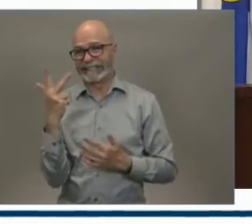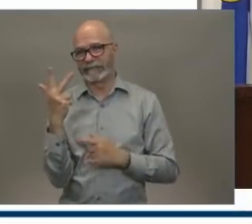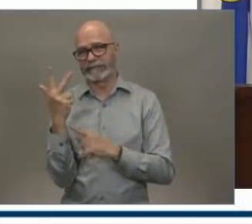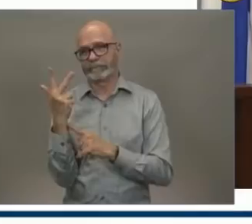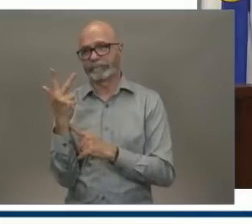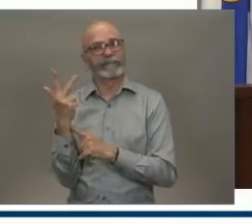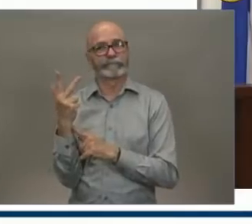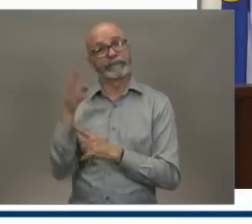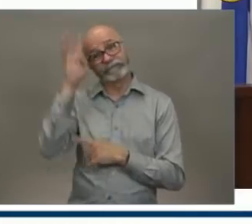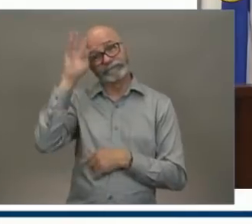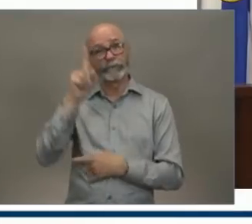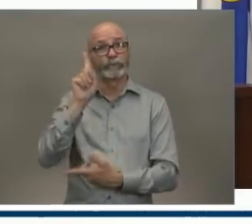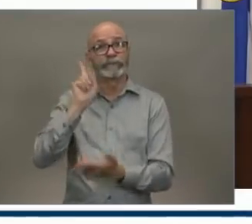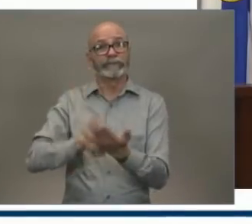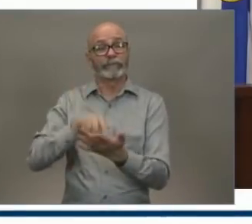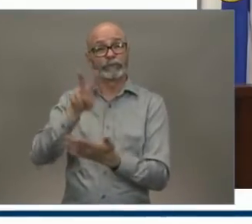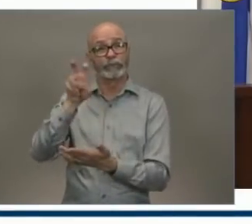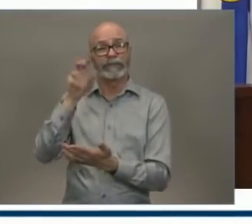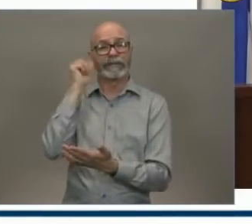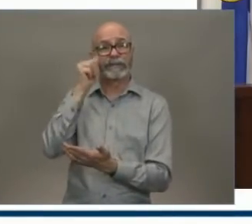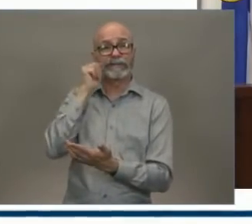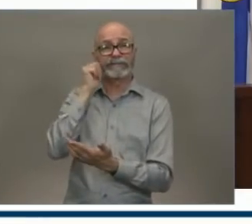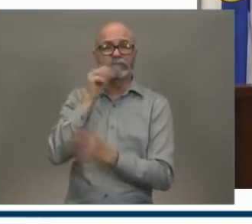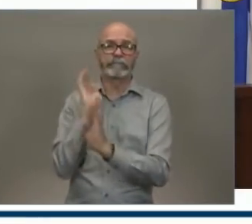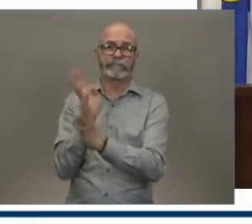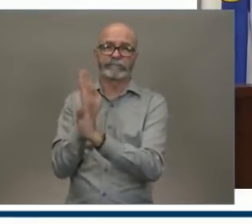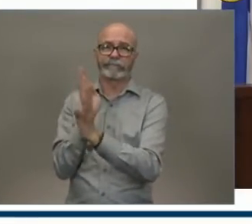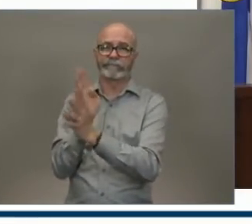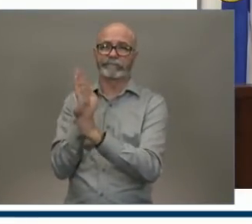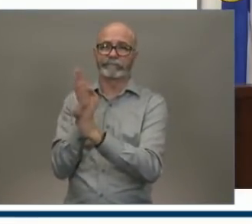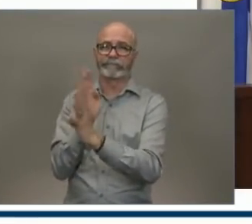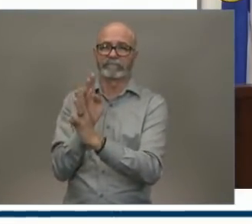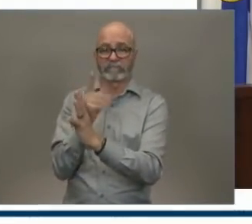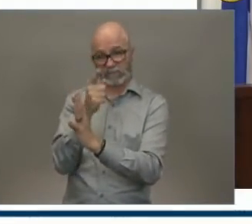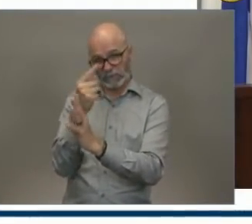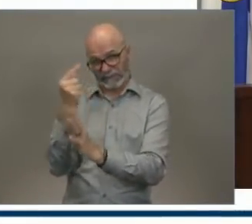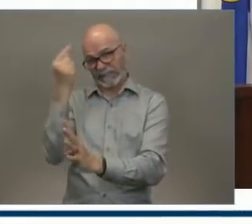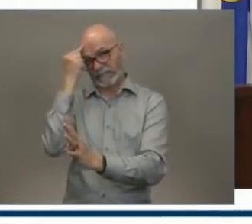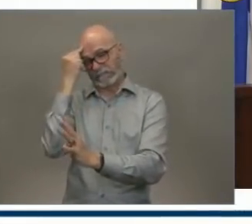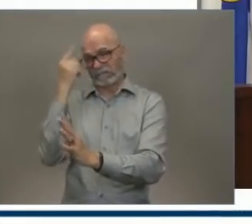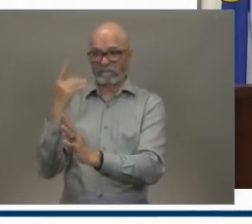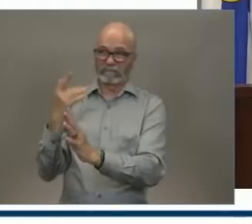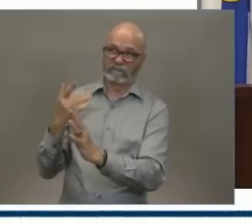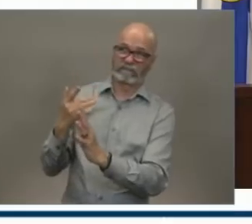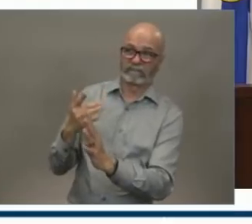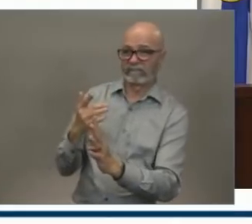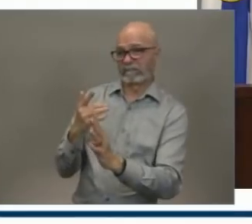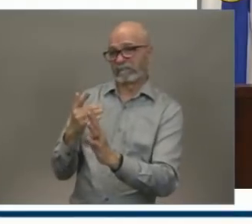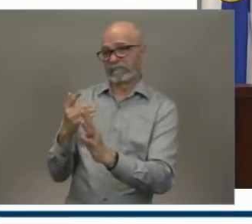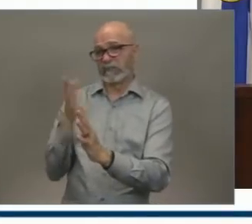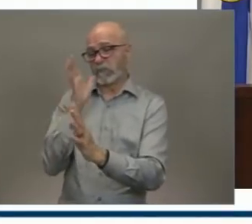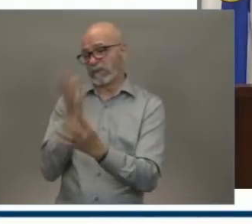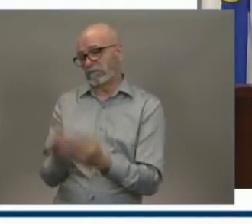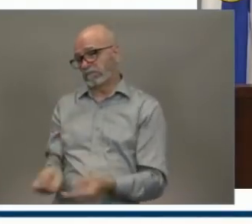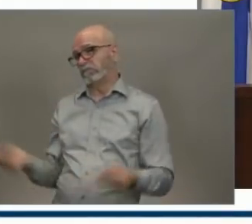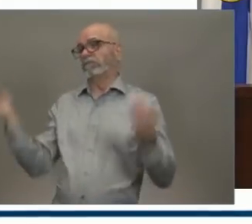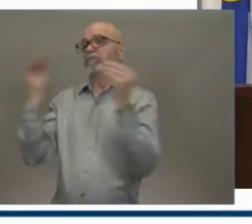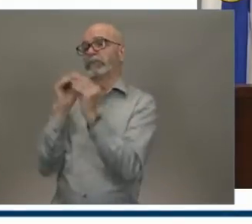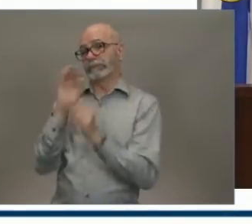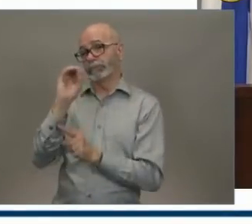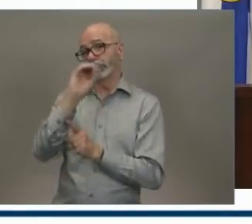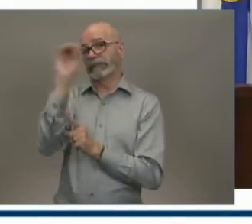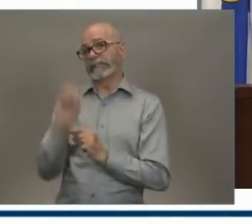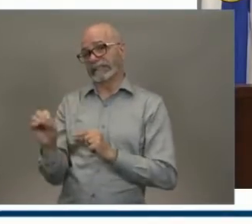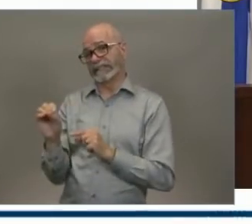getting vaccinated. Do you see a point in that process as larger percentages of people get